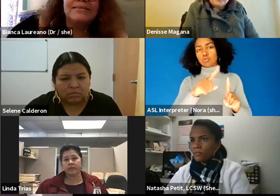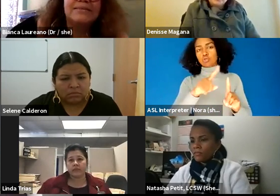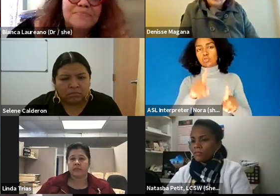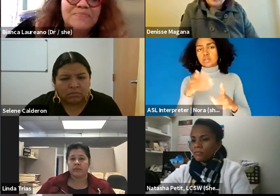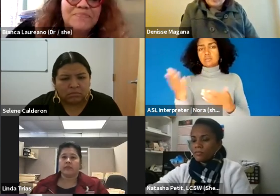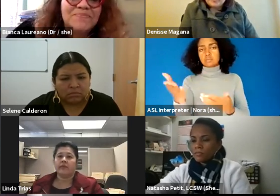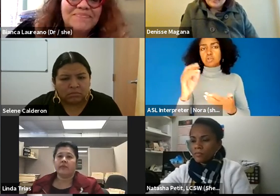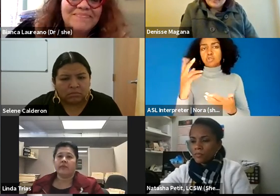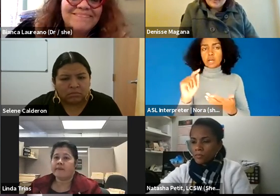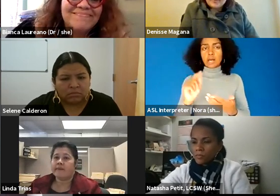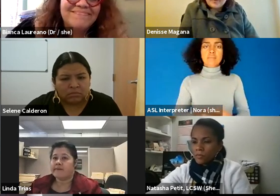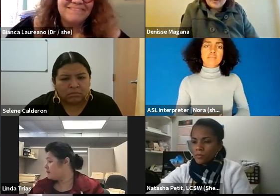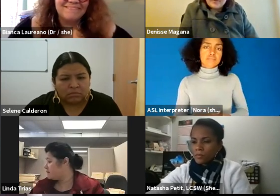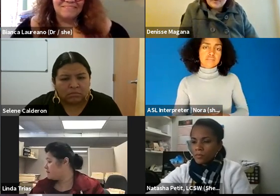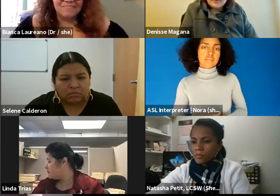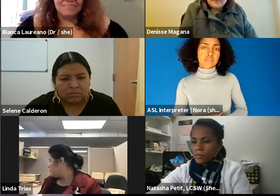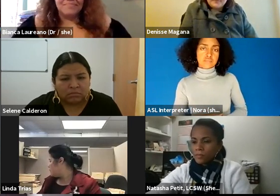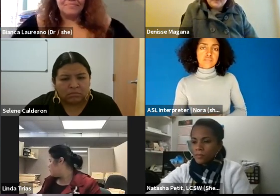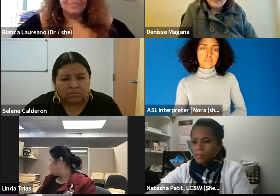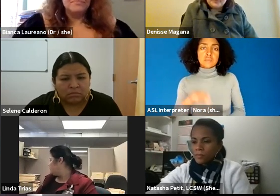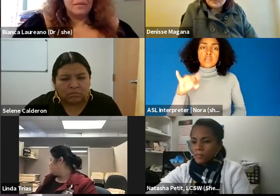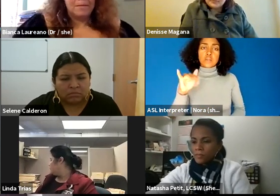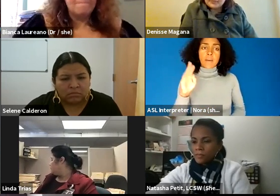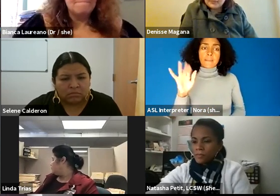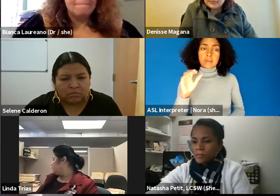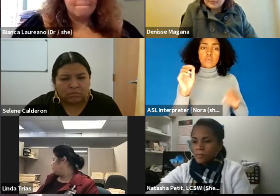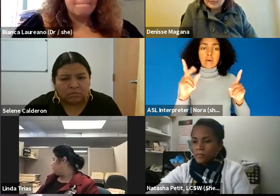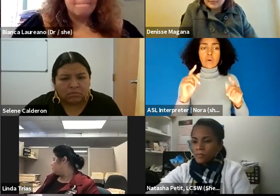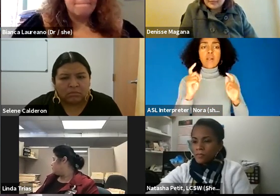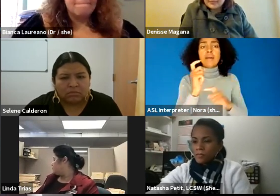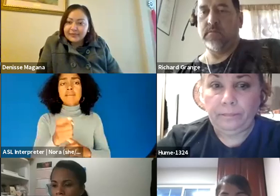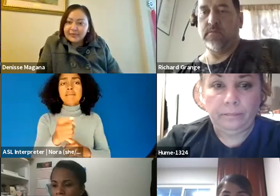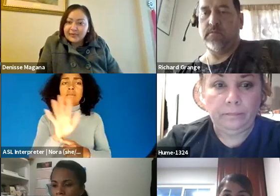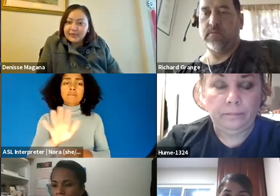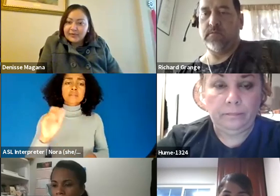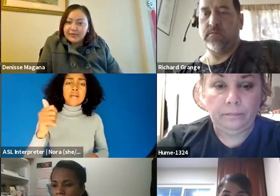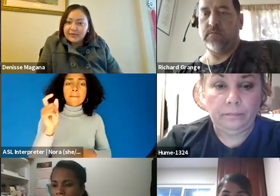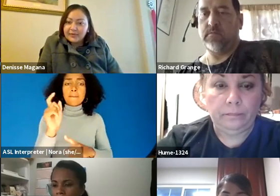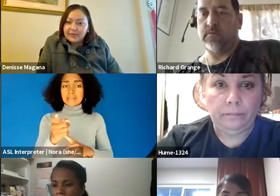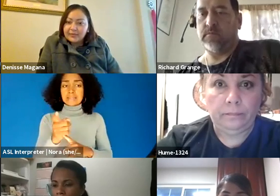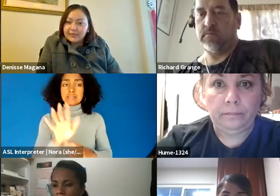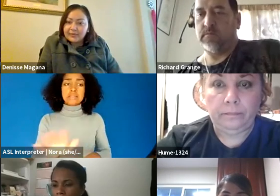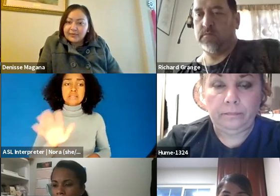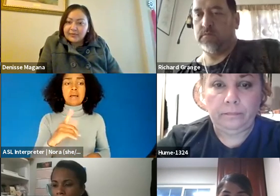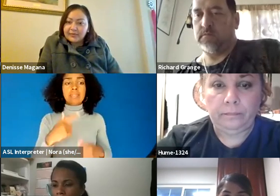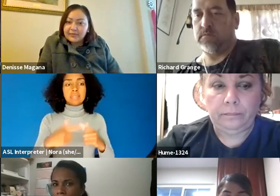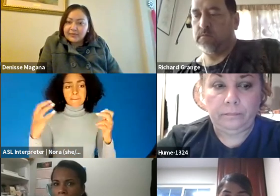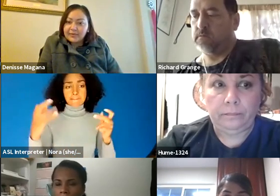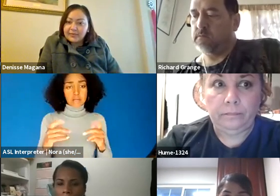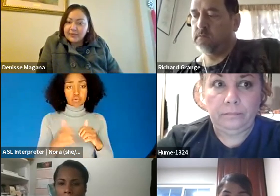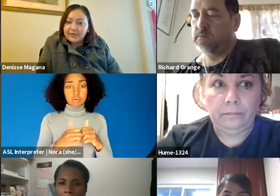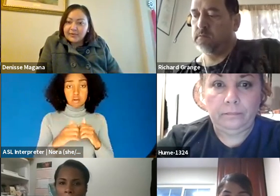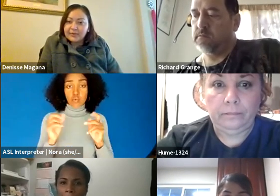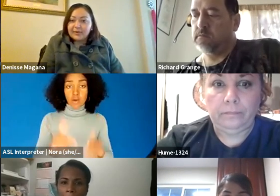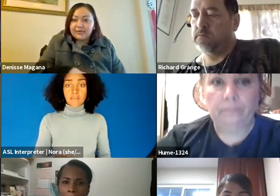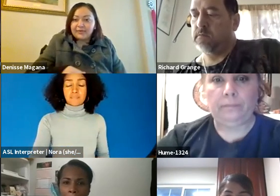Yeah. So okay, in about 10 minutes or so, we'll come back together. Okay, there we go.